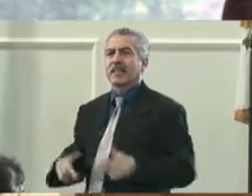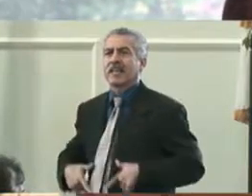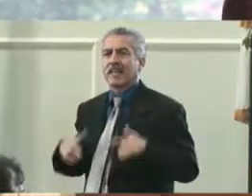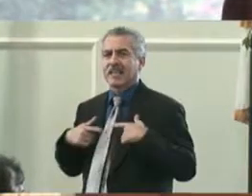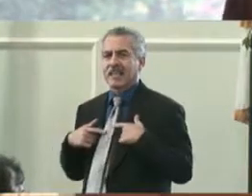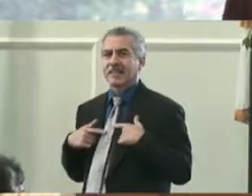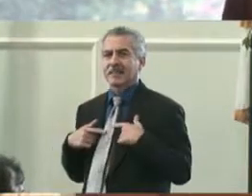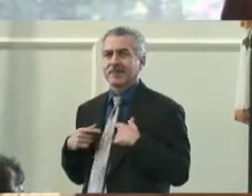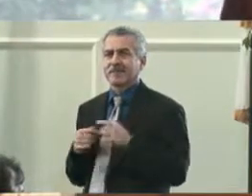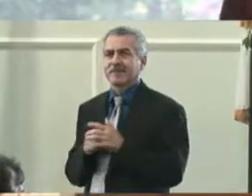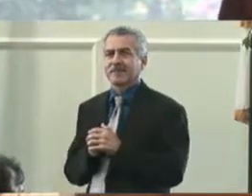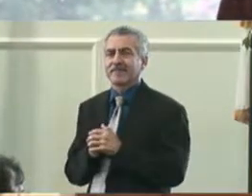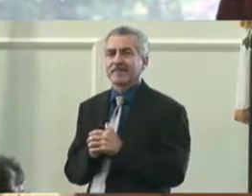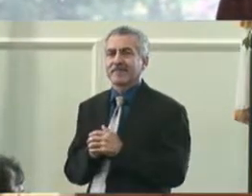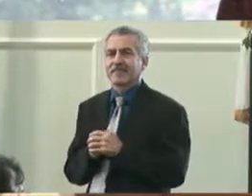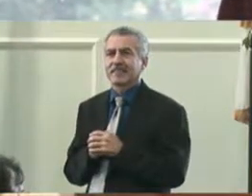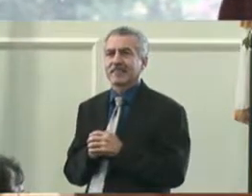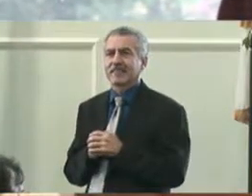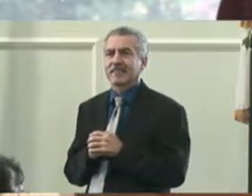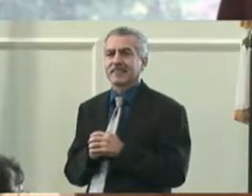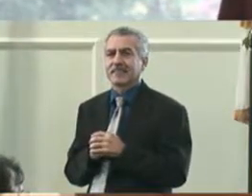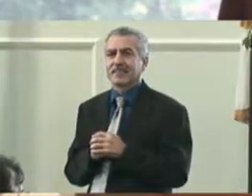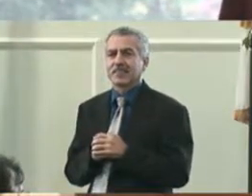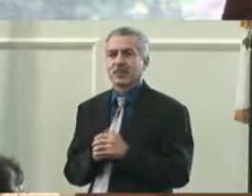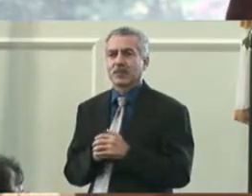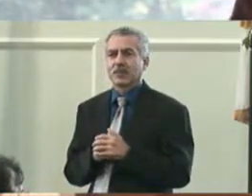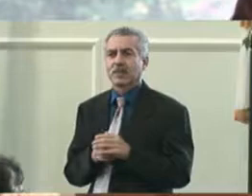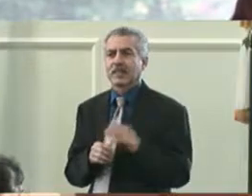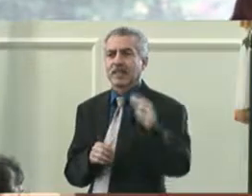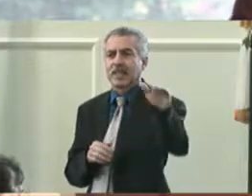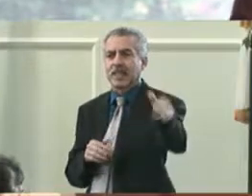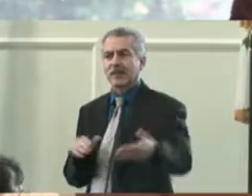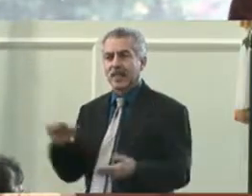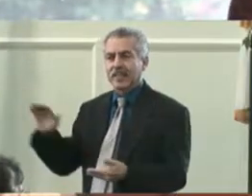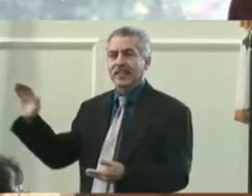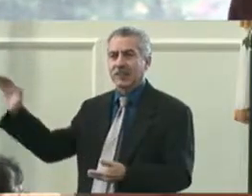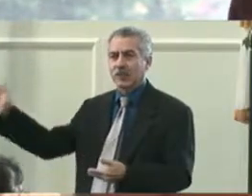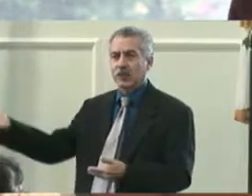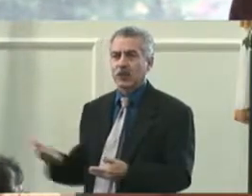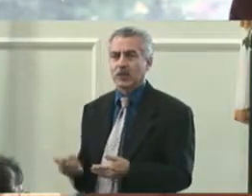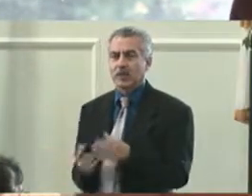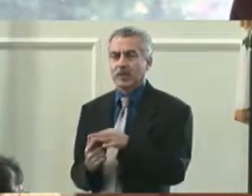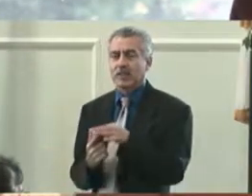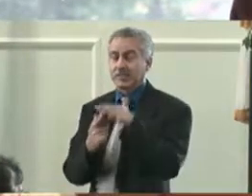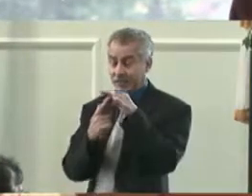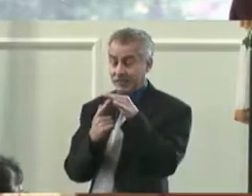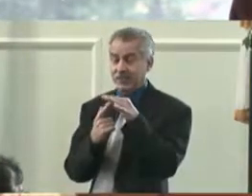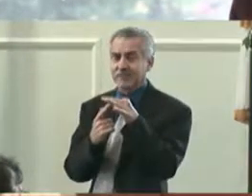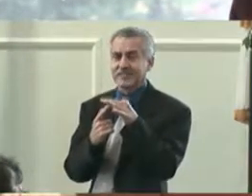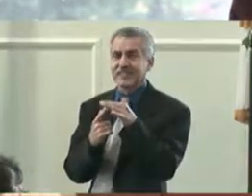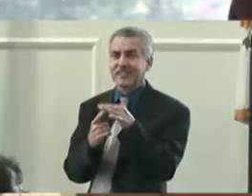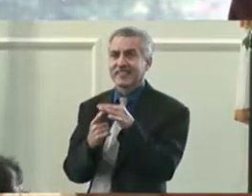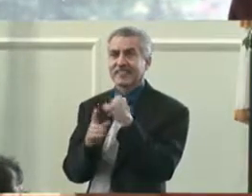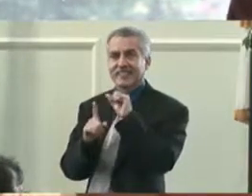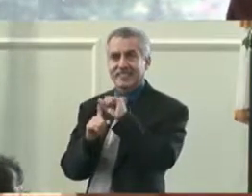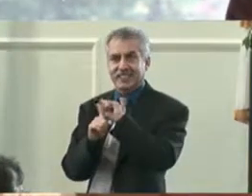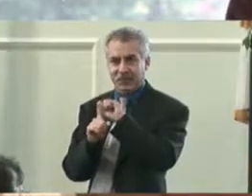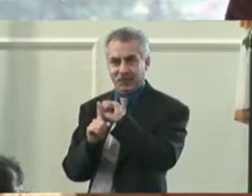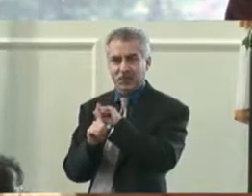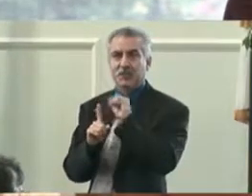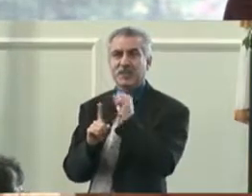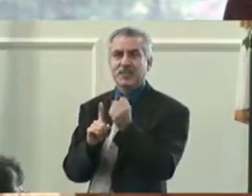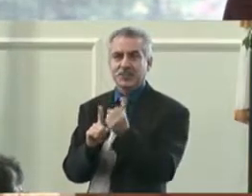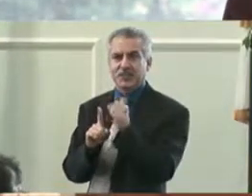like to invite you to come out for that. We have a special guest who is going to talk to us about family life and how you can